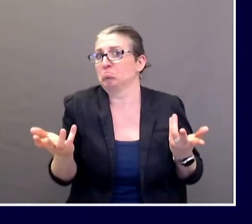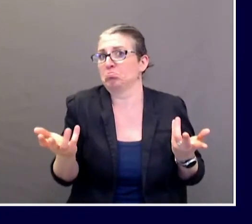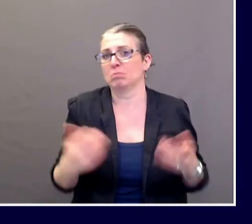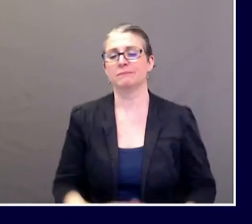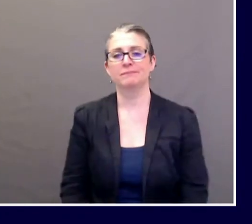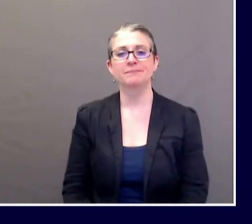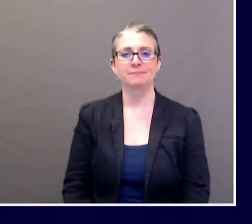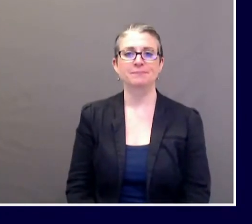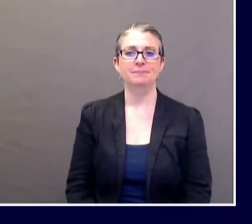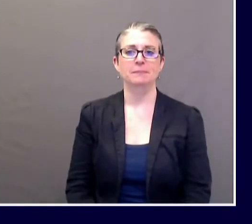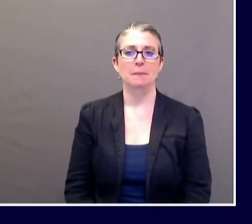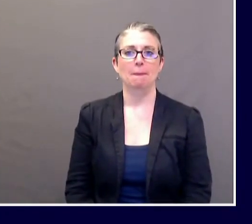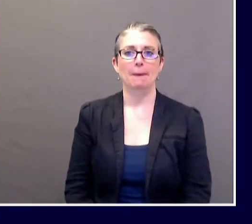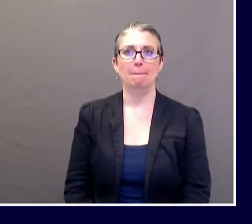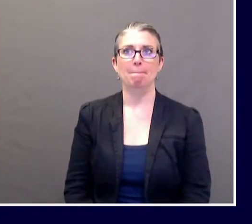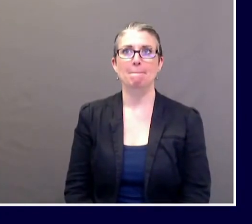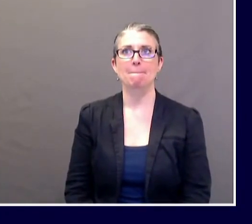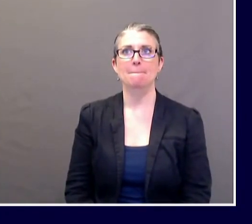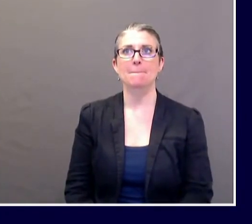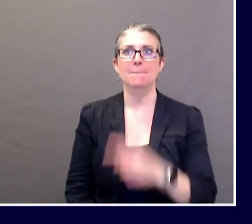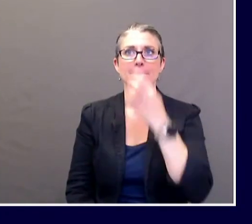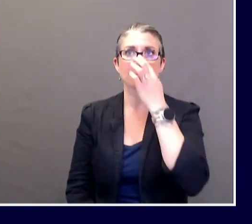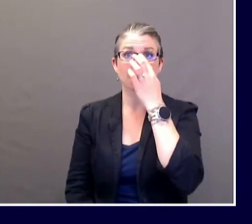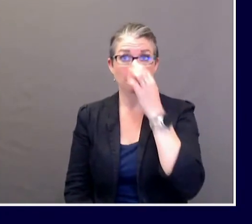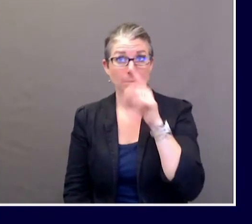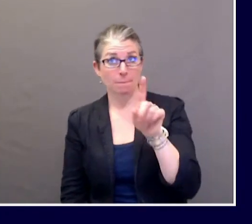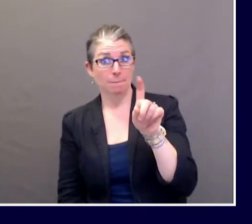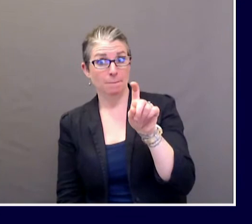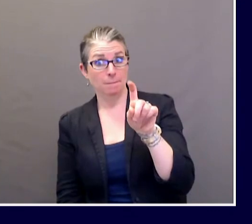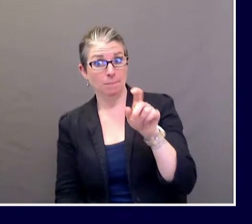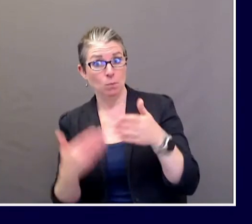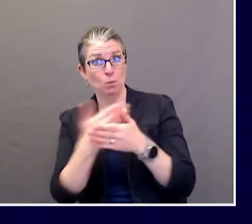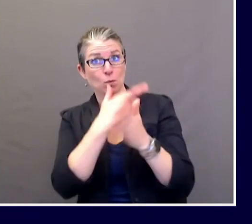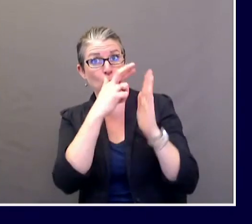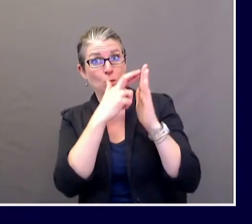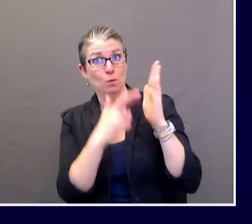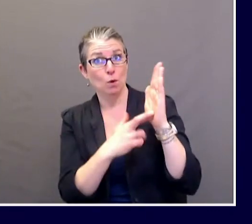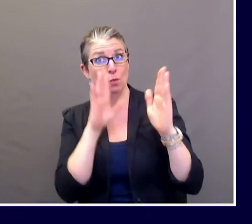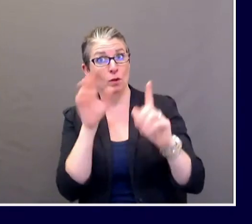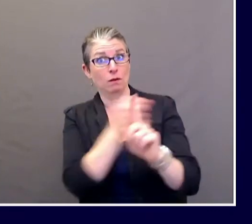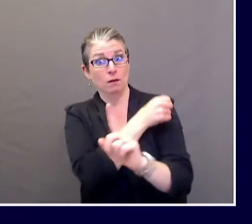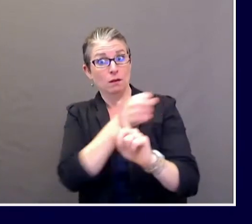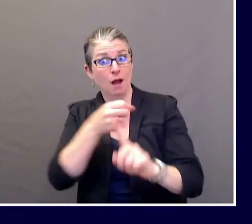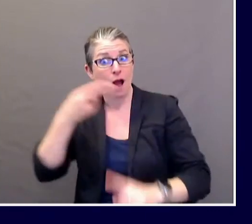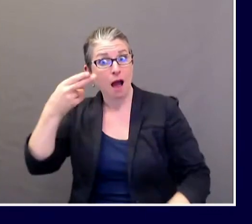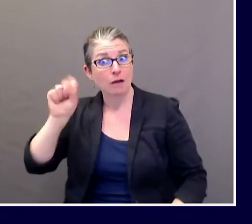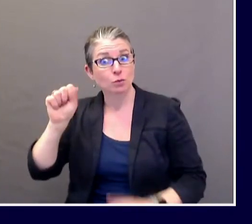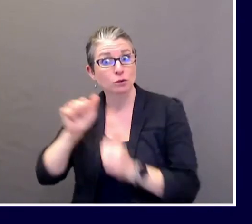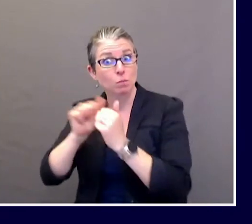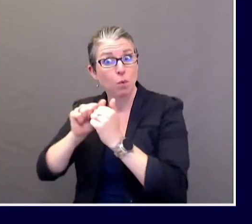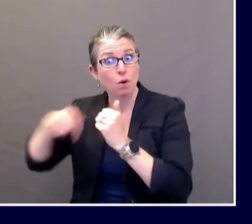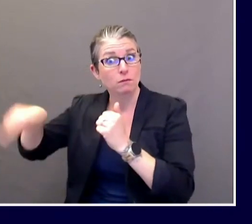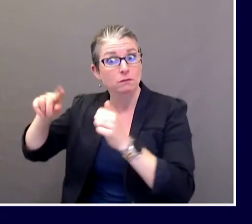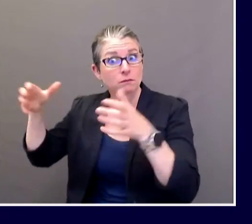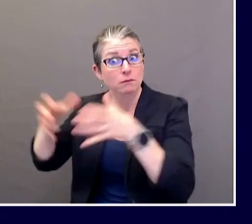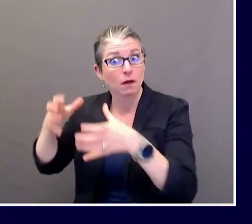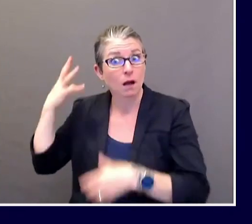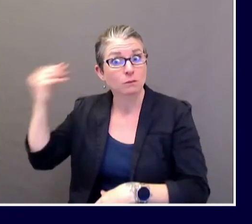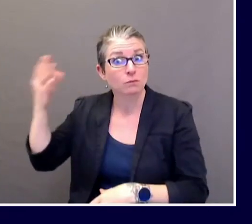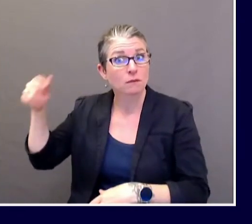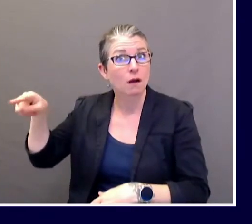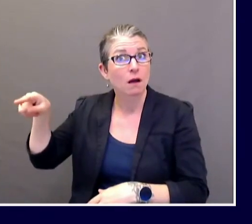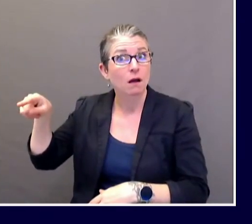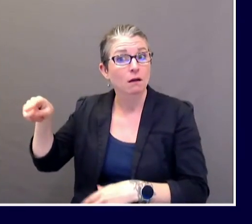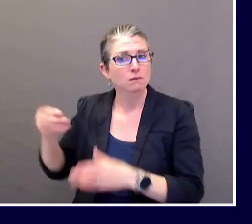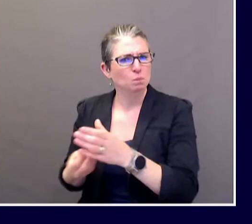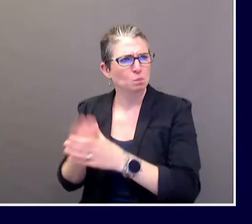an impact on high school sports? I'm thinking, some sports already have spring sports have physical distancing in them, such as